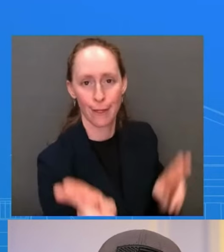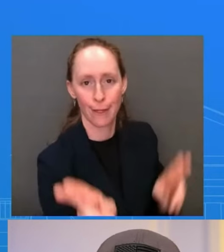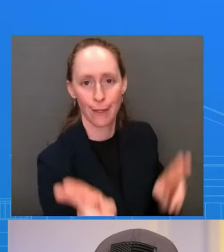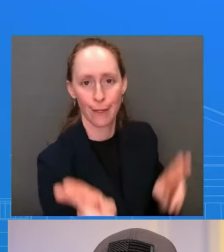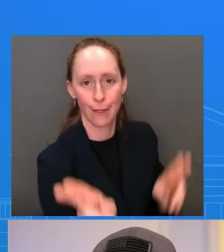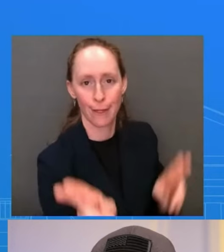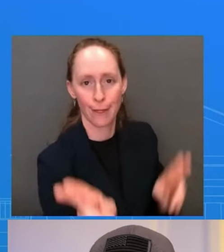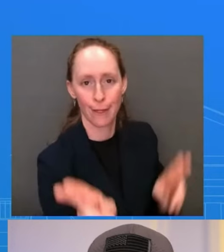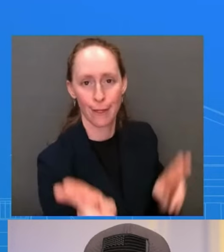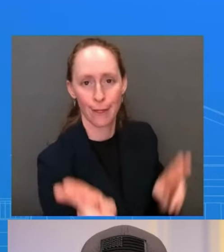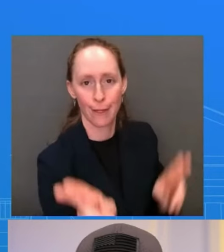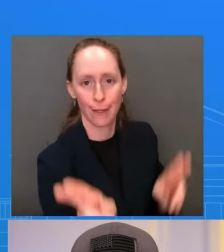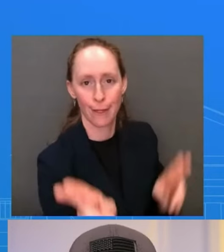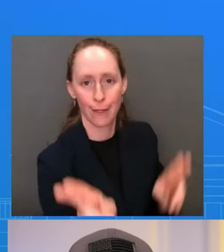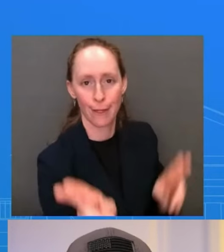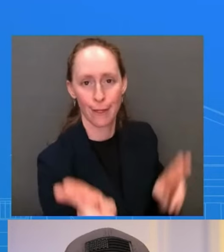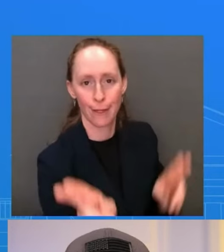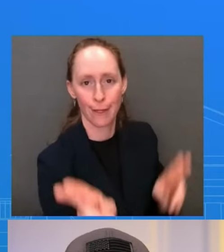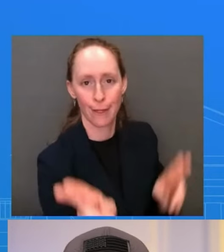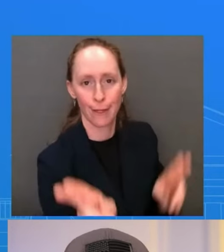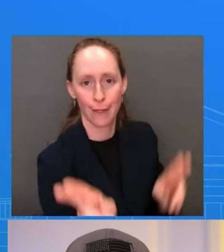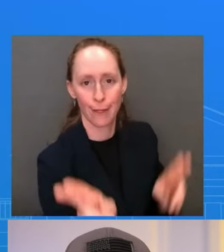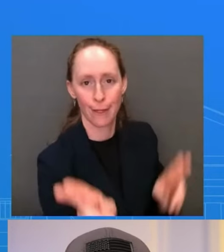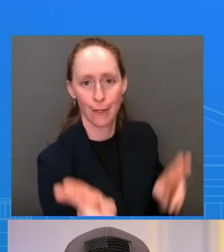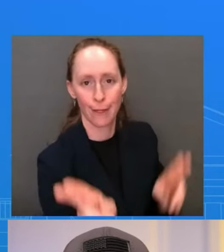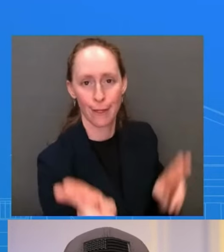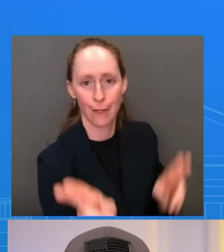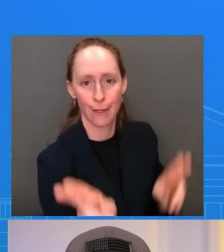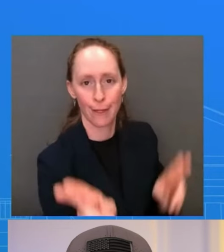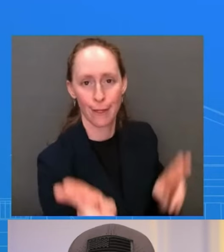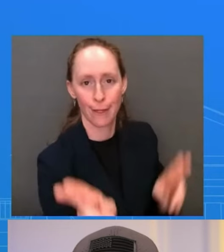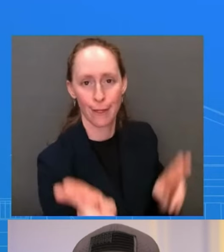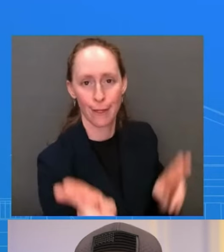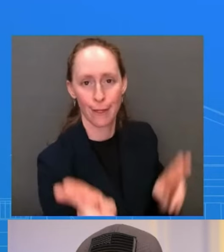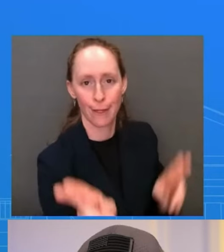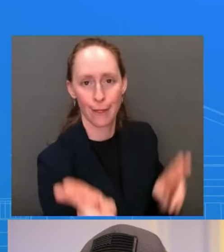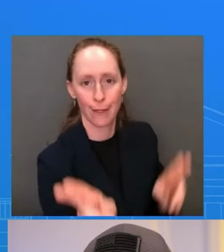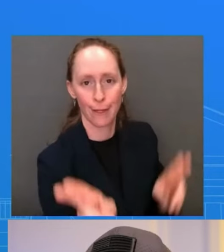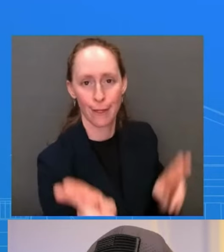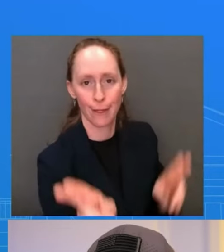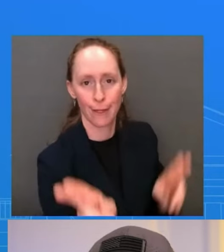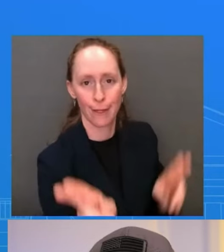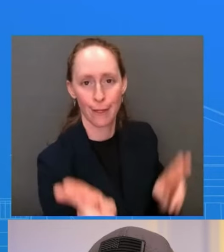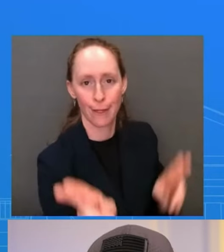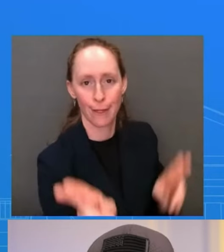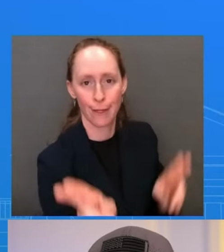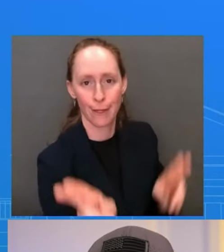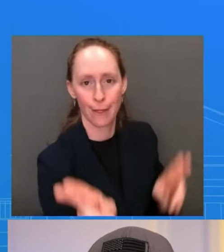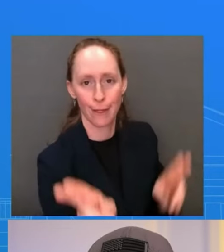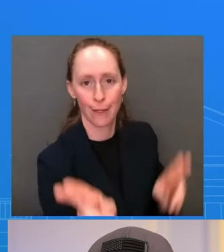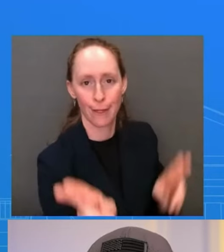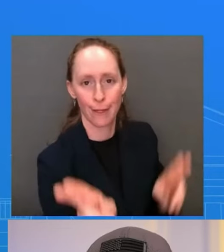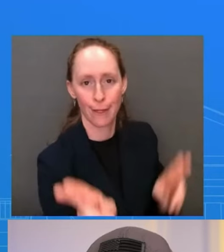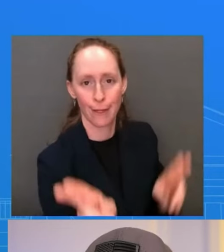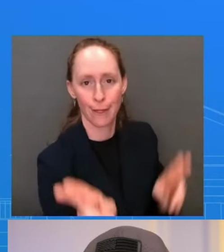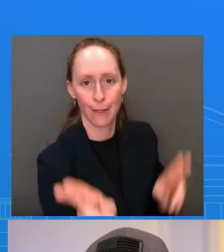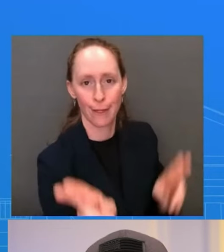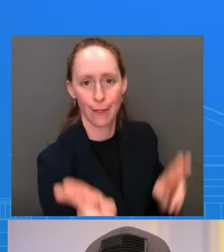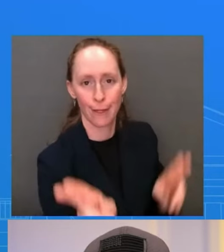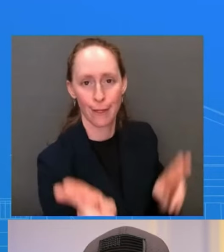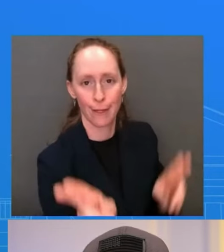press secretary what the president's goals are and just a holistic view of what his job was and what he would like to get done in 4 years.